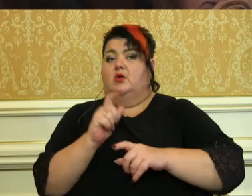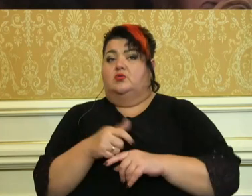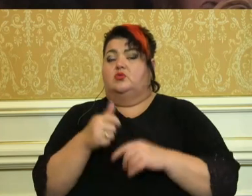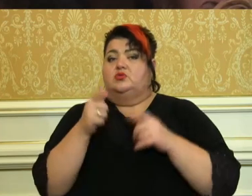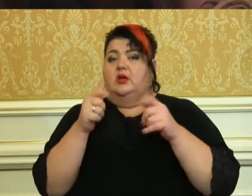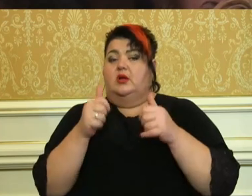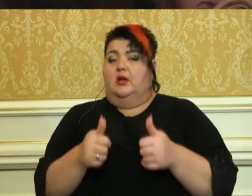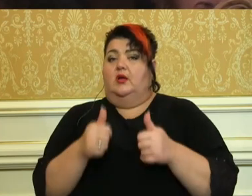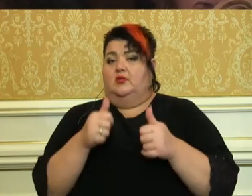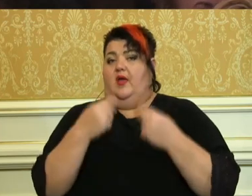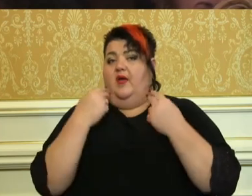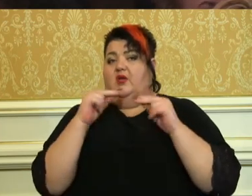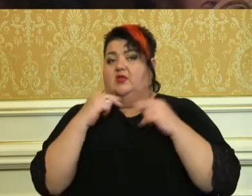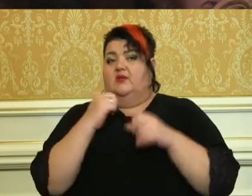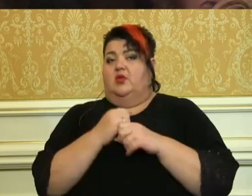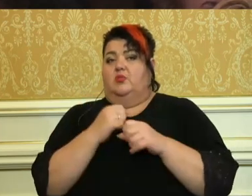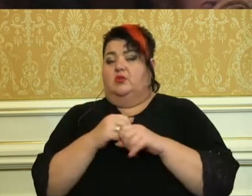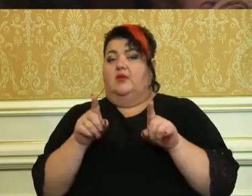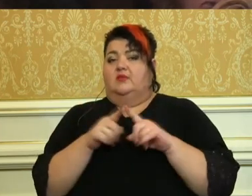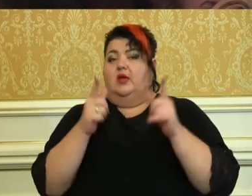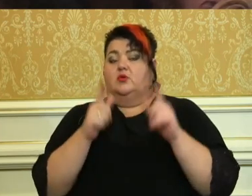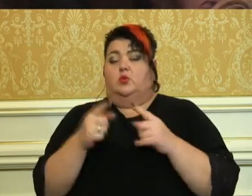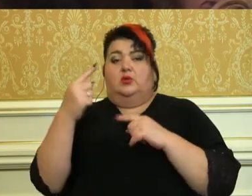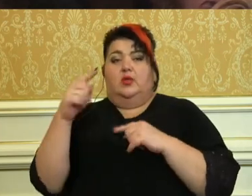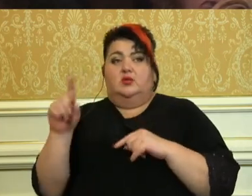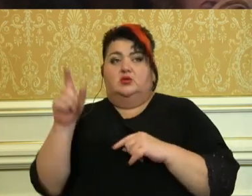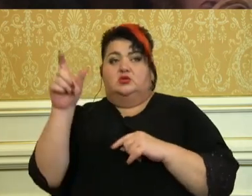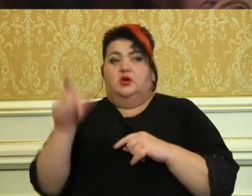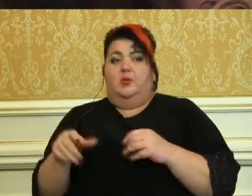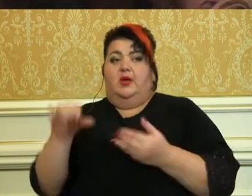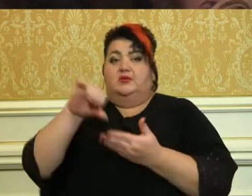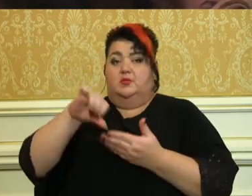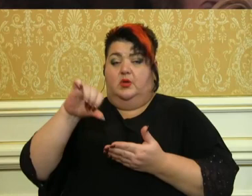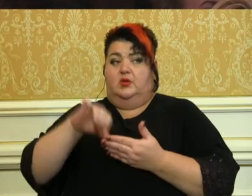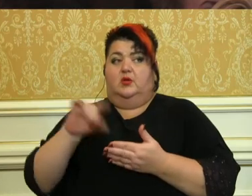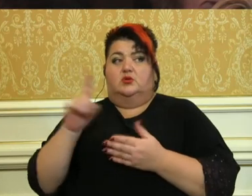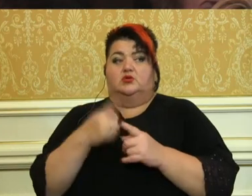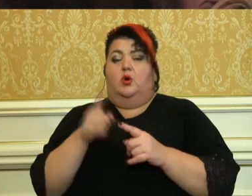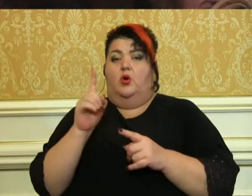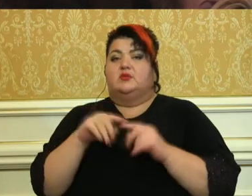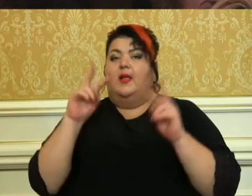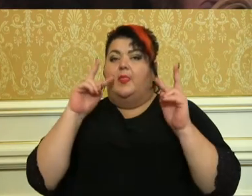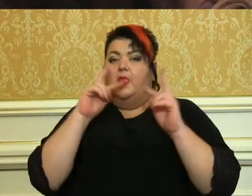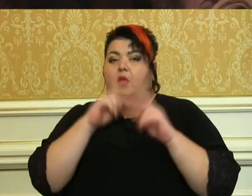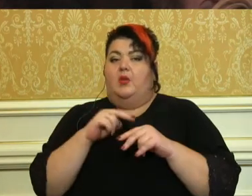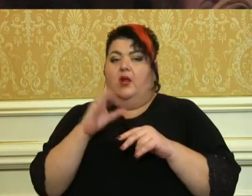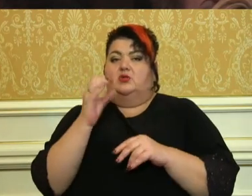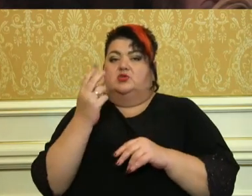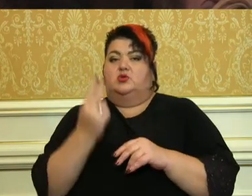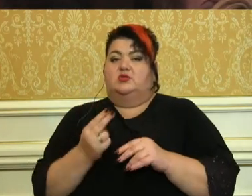doctor's salary, etc. But I want to say that I agree with other speakers that this